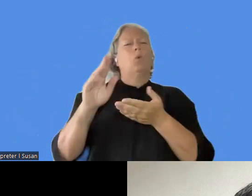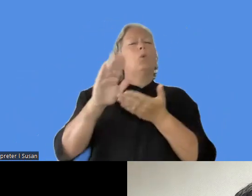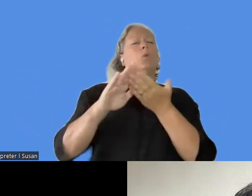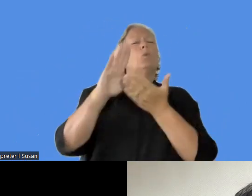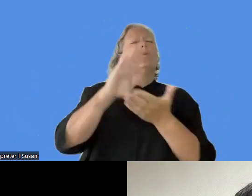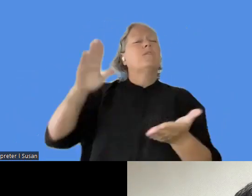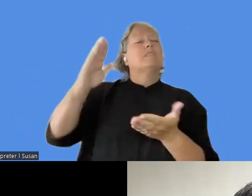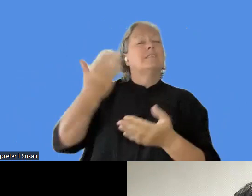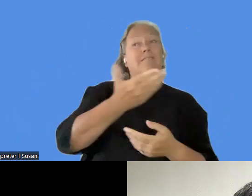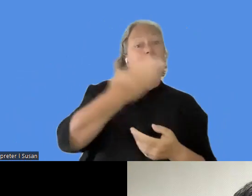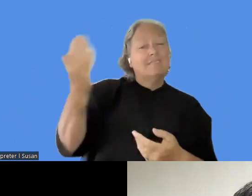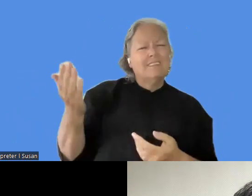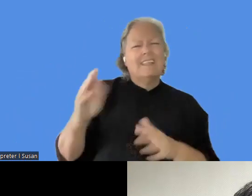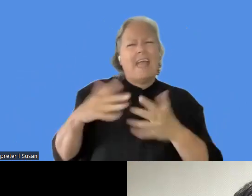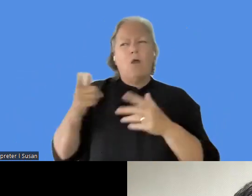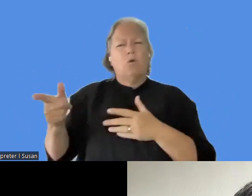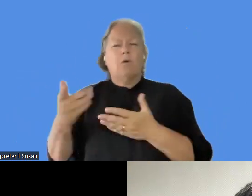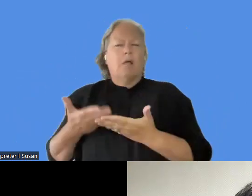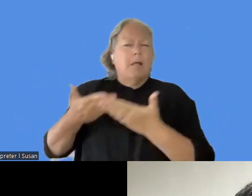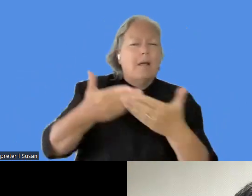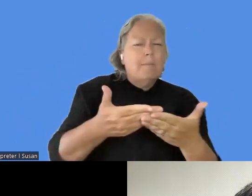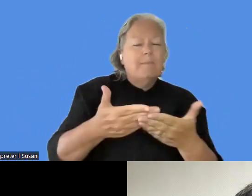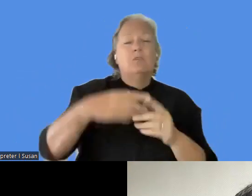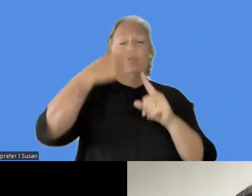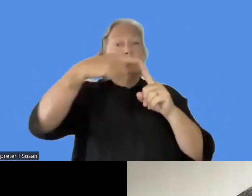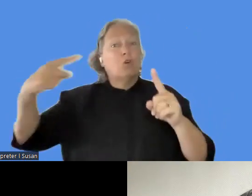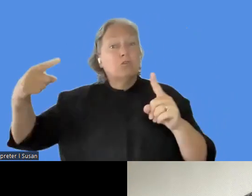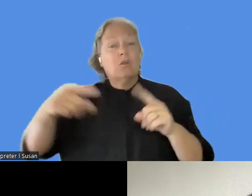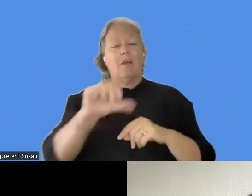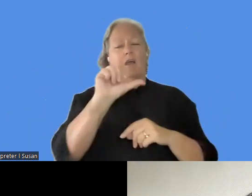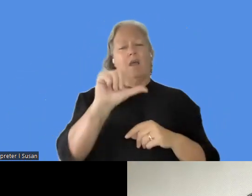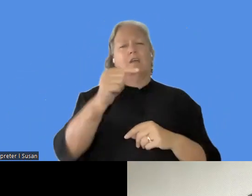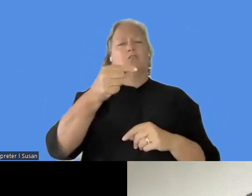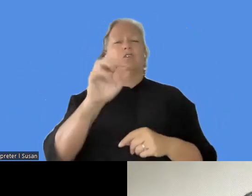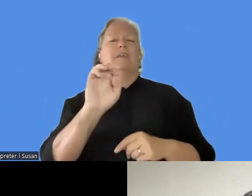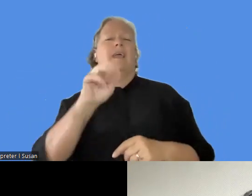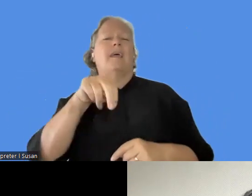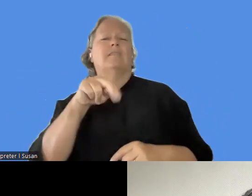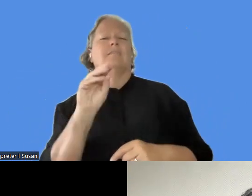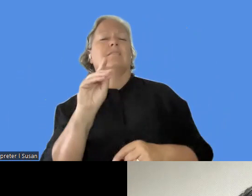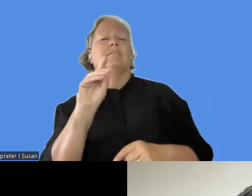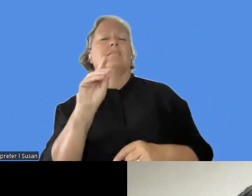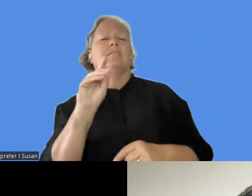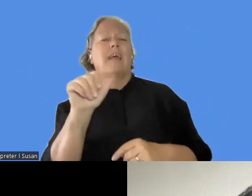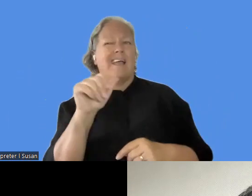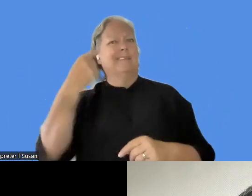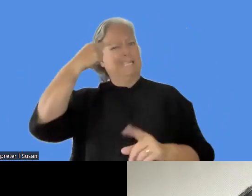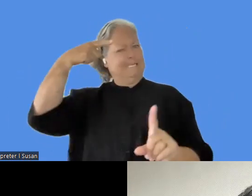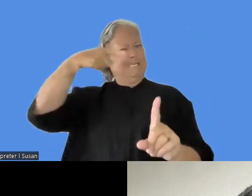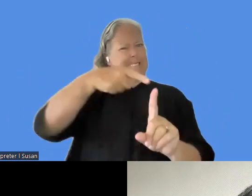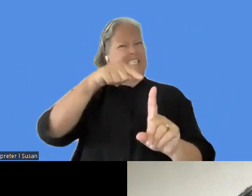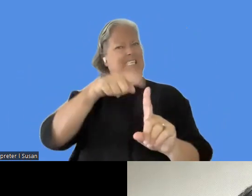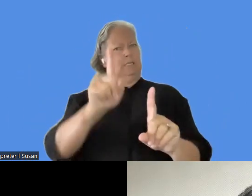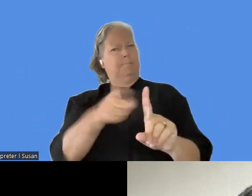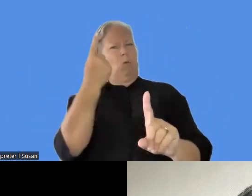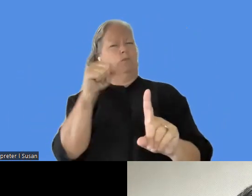to data, to the data agenda, and ensuring that person with disabilities in the center. So a quick revision of what has been achieved